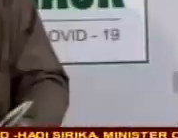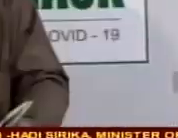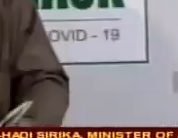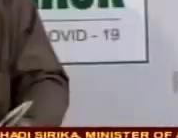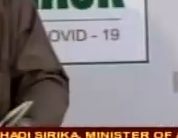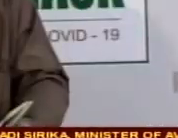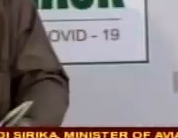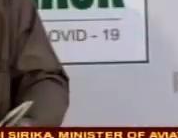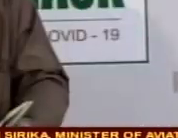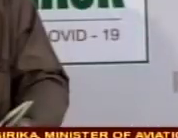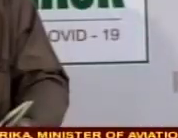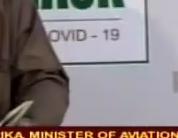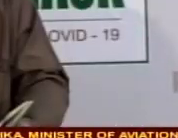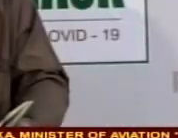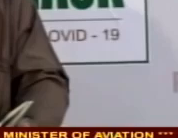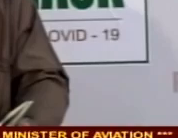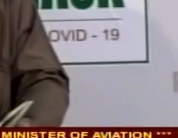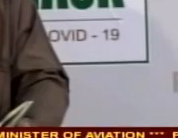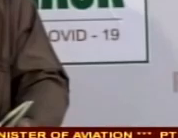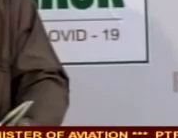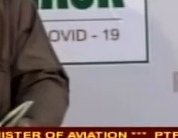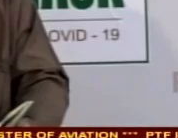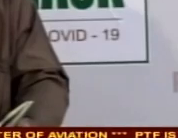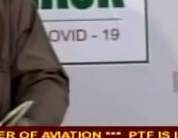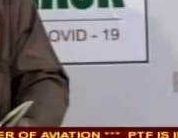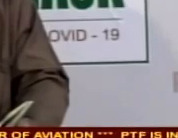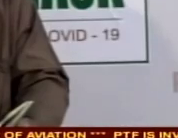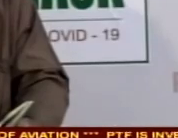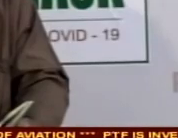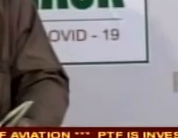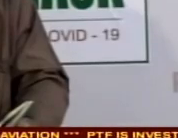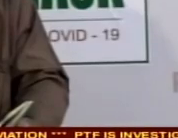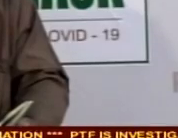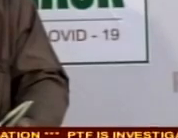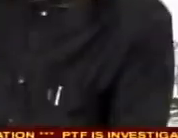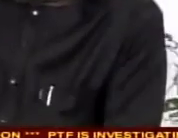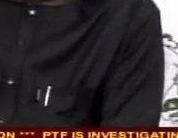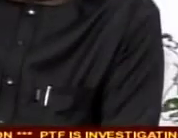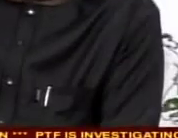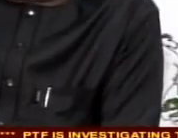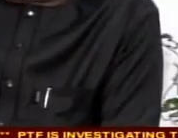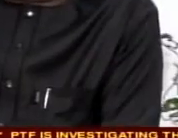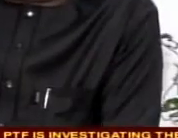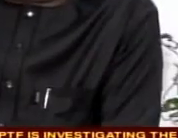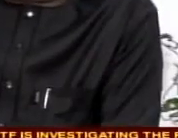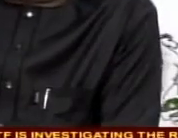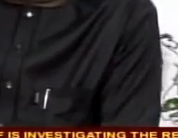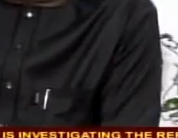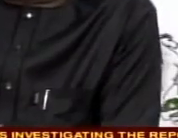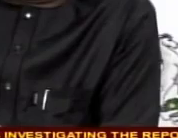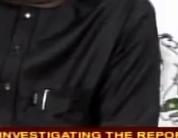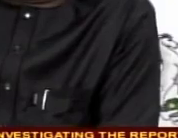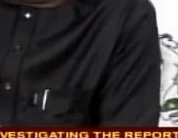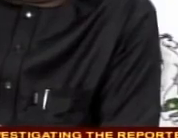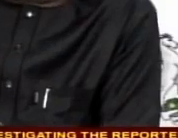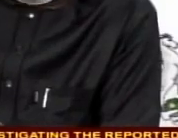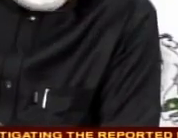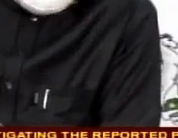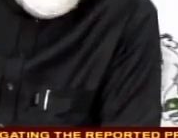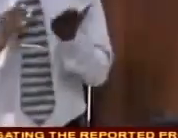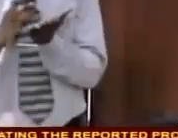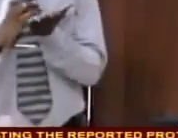have we tried to put any of this test, you know, what they've claimed? We've seen the Oni of Ife, we've seen some